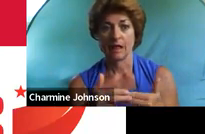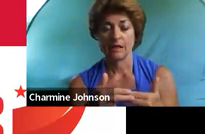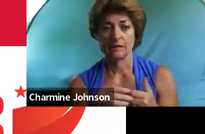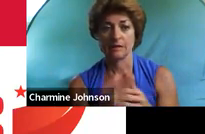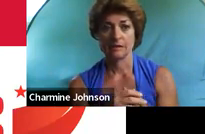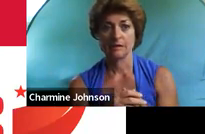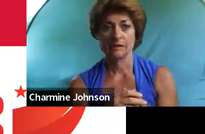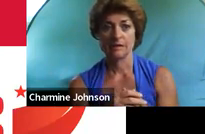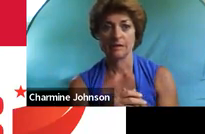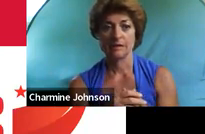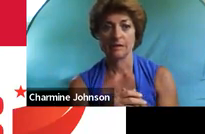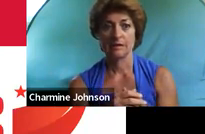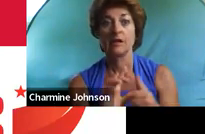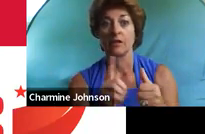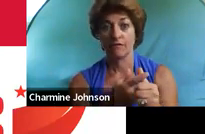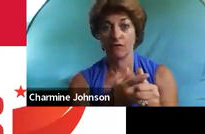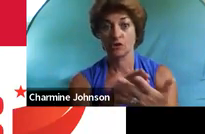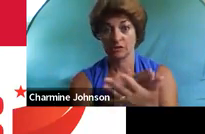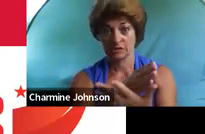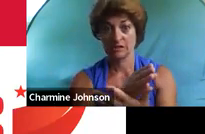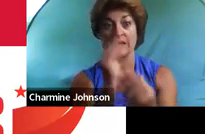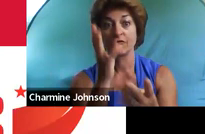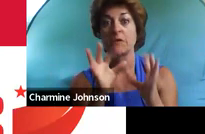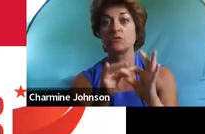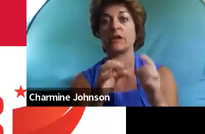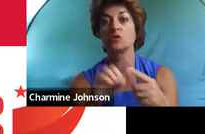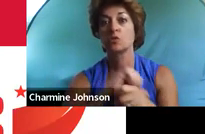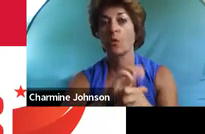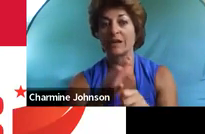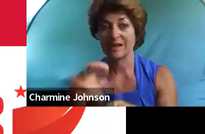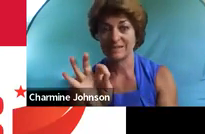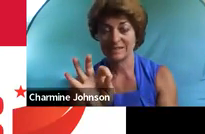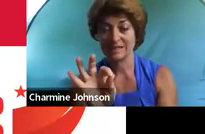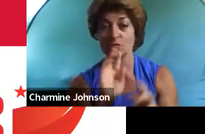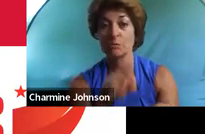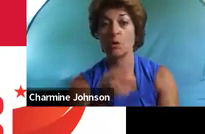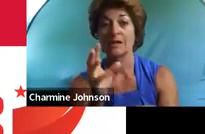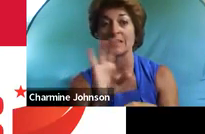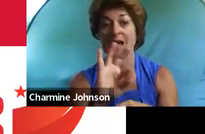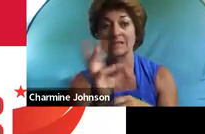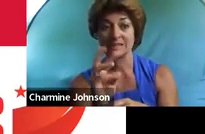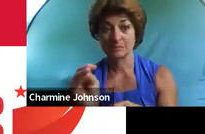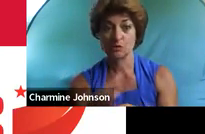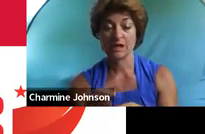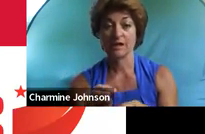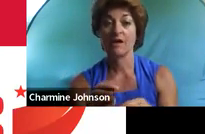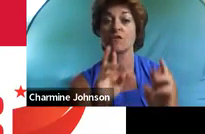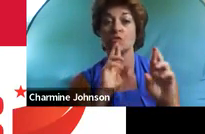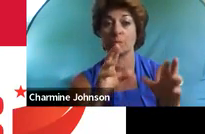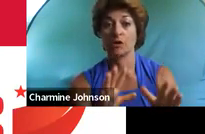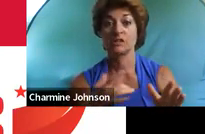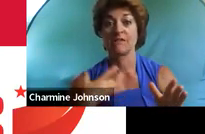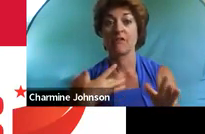And so the first domain was information related to COVID-19. It was reported that 96% of the respondents felt that